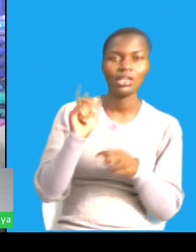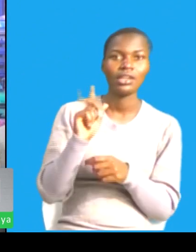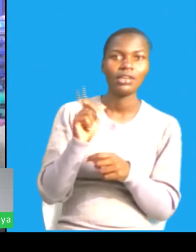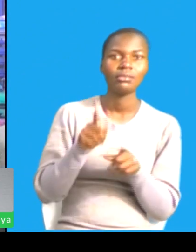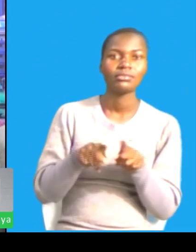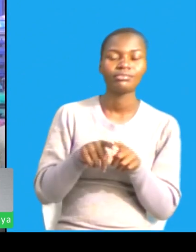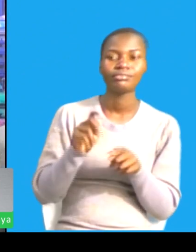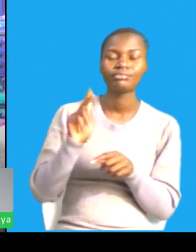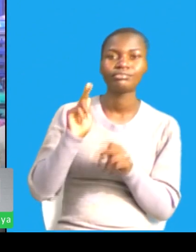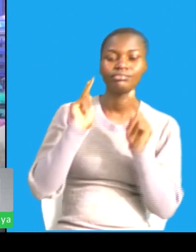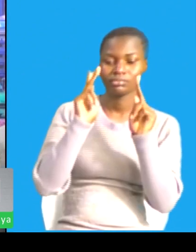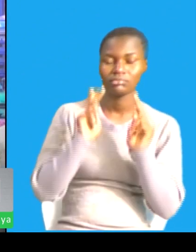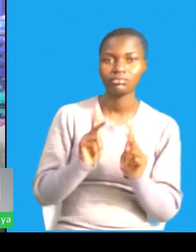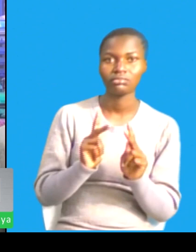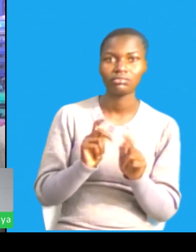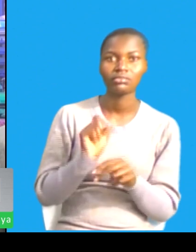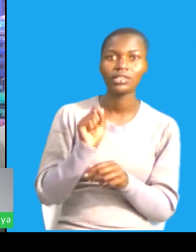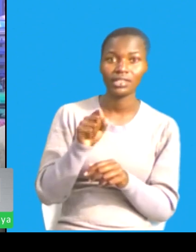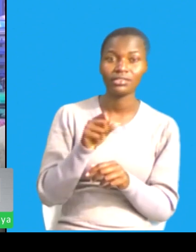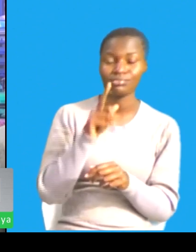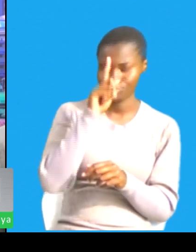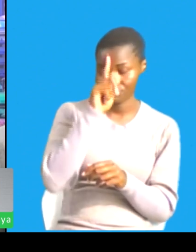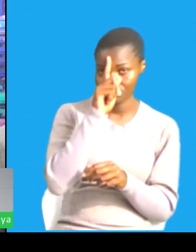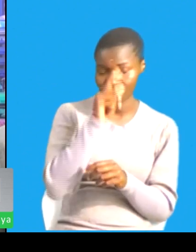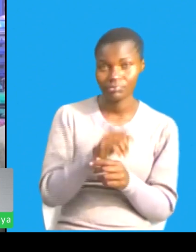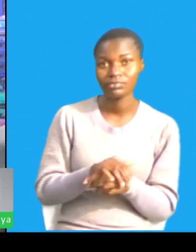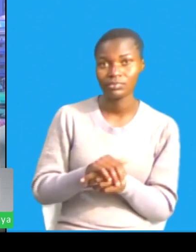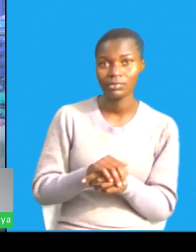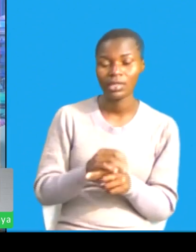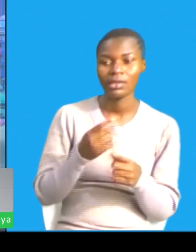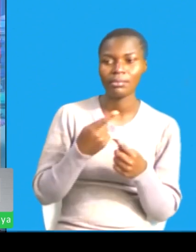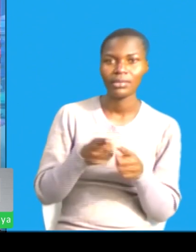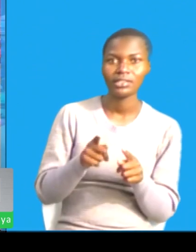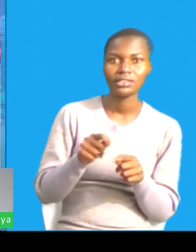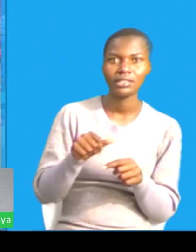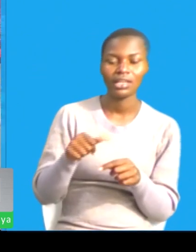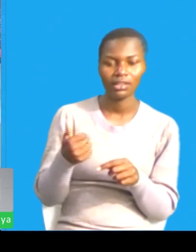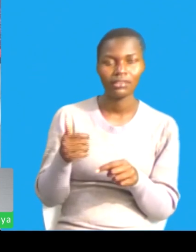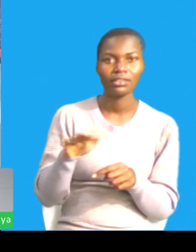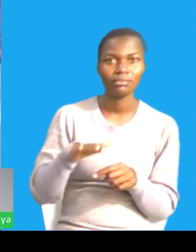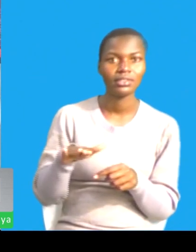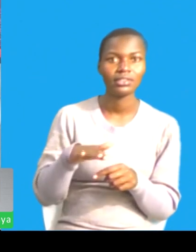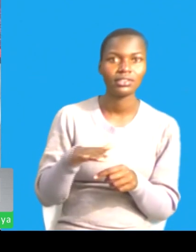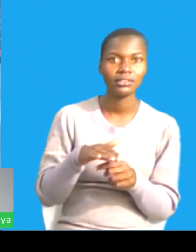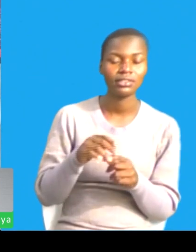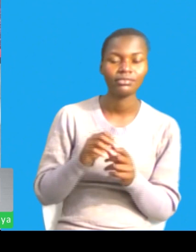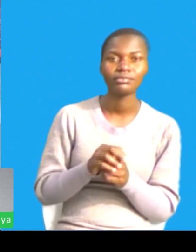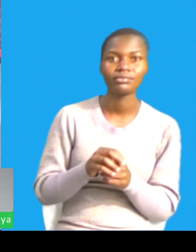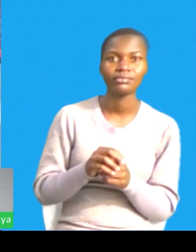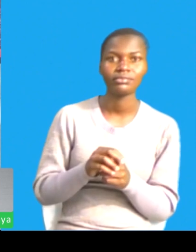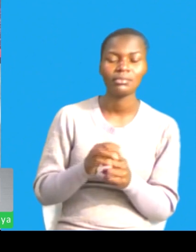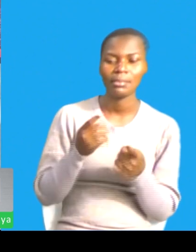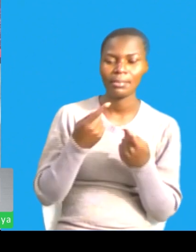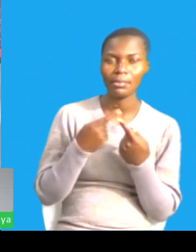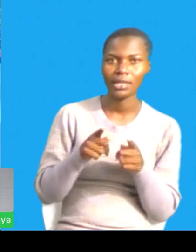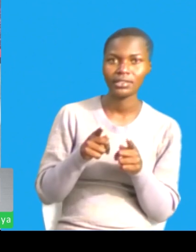there in Nairobi, Kisumu, yes, those were very serious. Right. But then there were other small pockets in some other places.